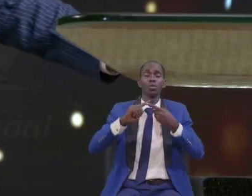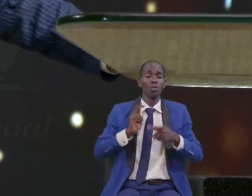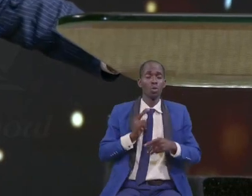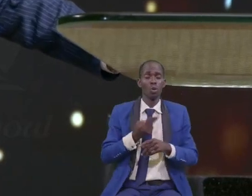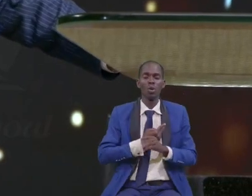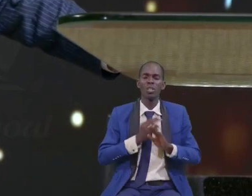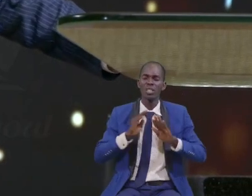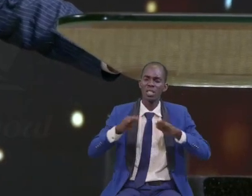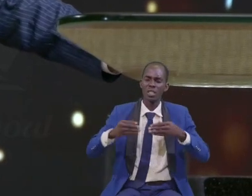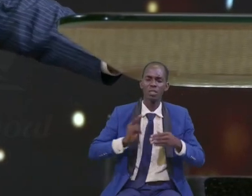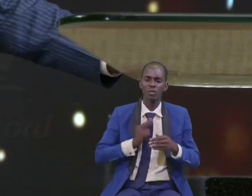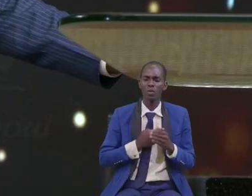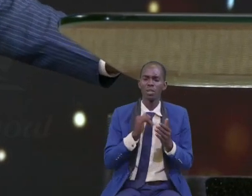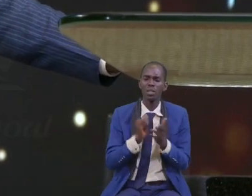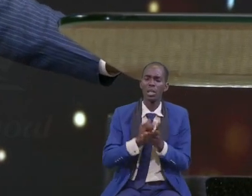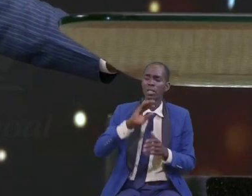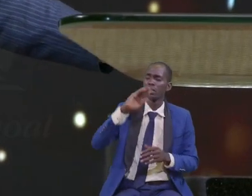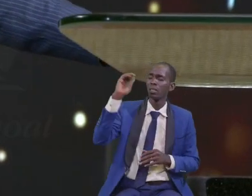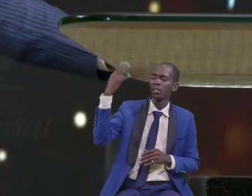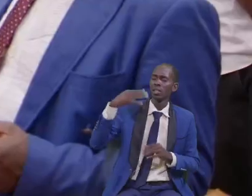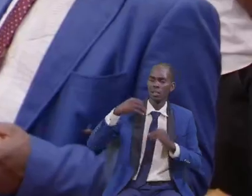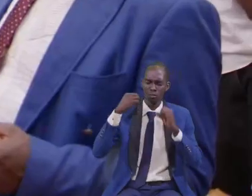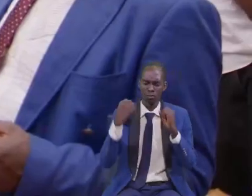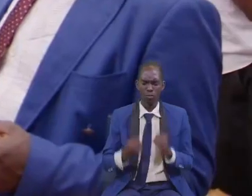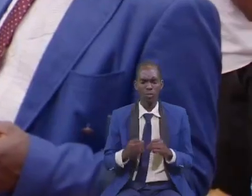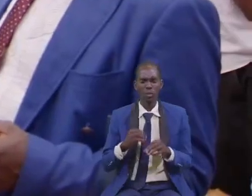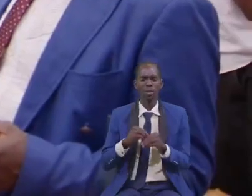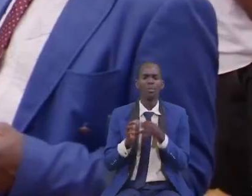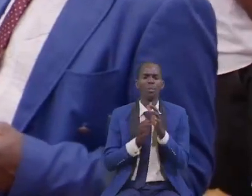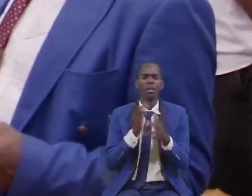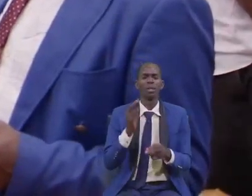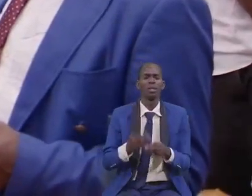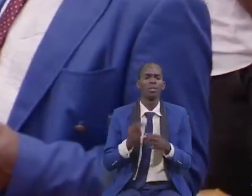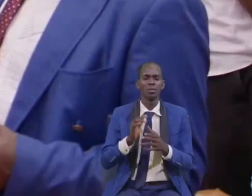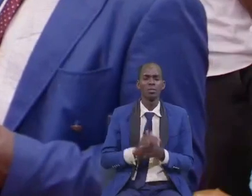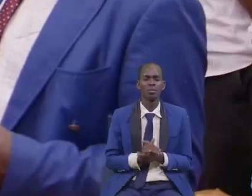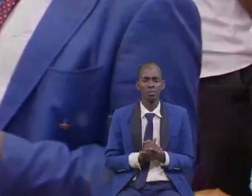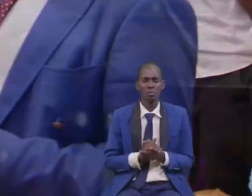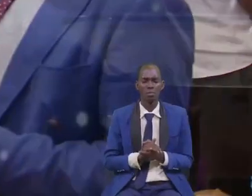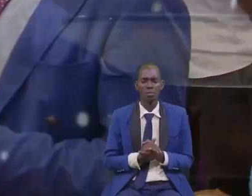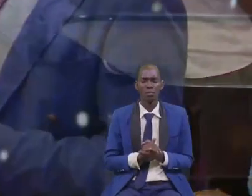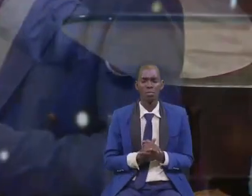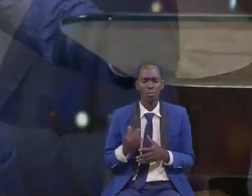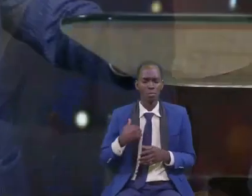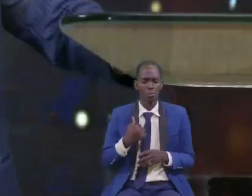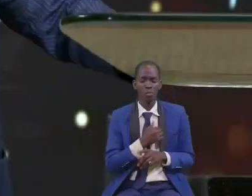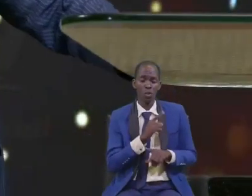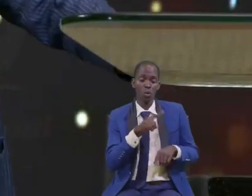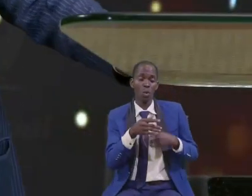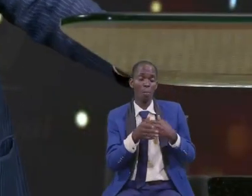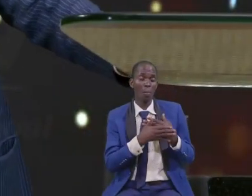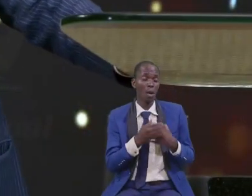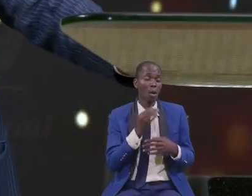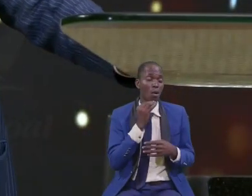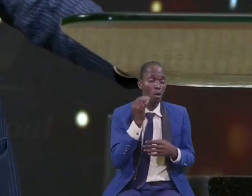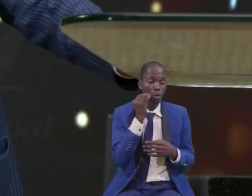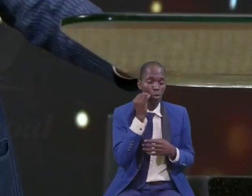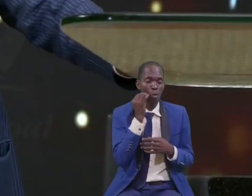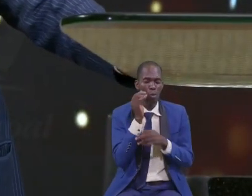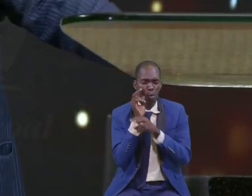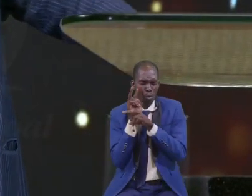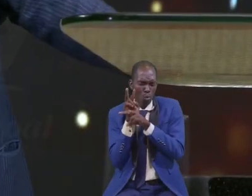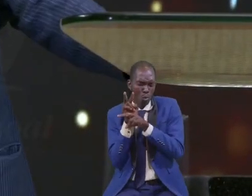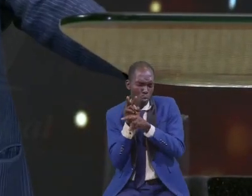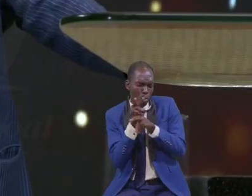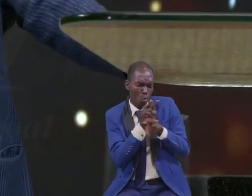and that strength and that power in Jesus' name. We're going back home. Watch over